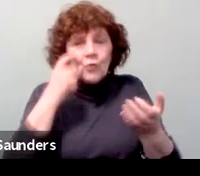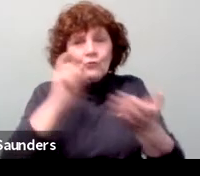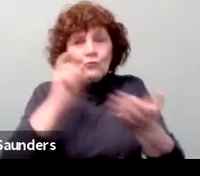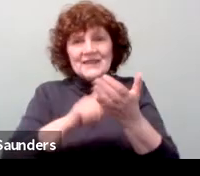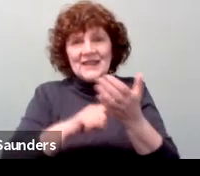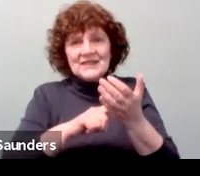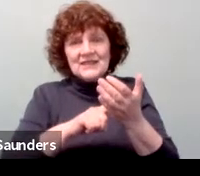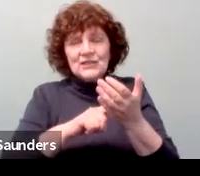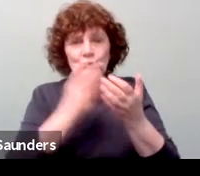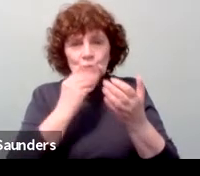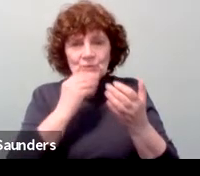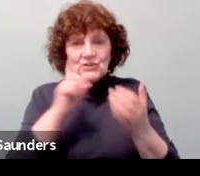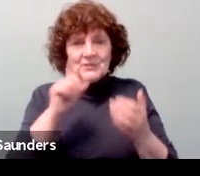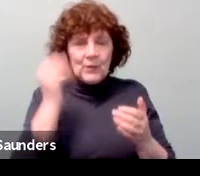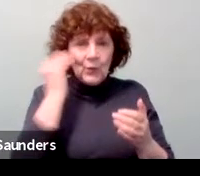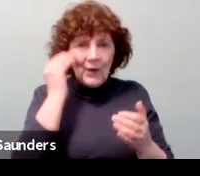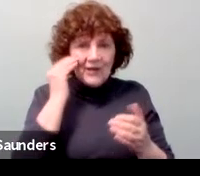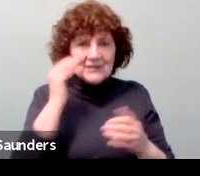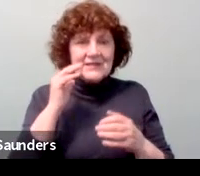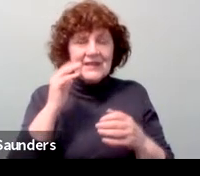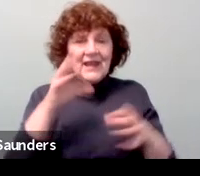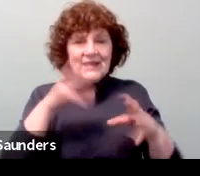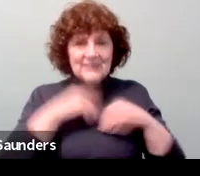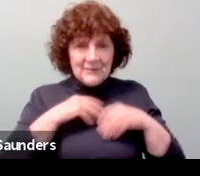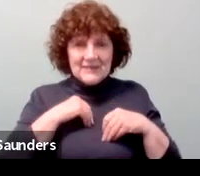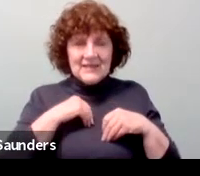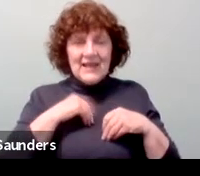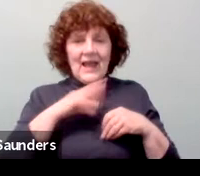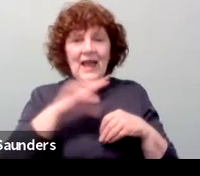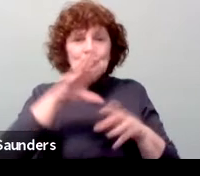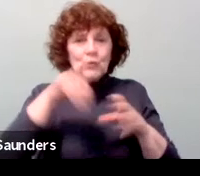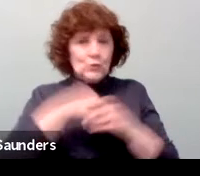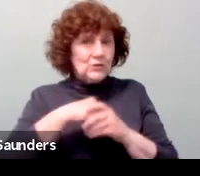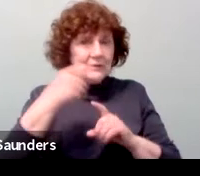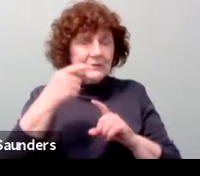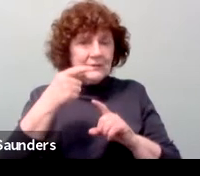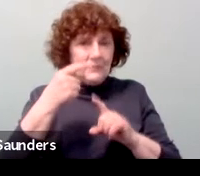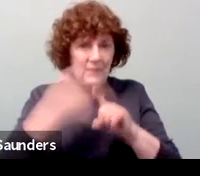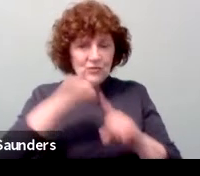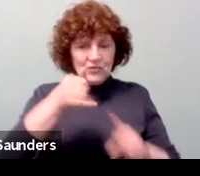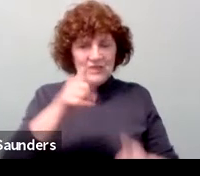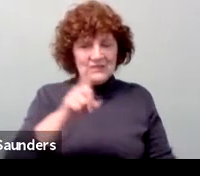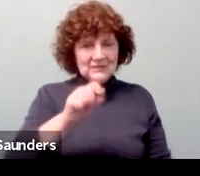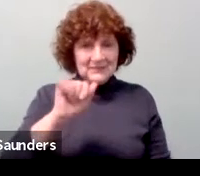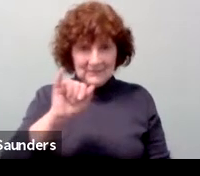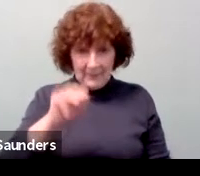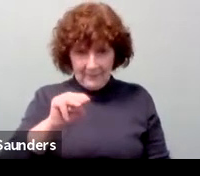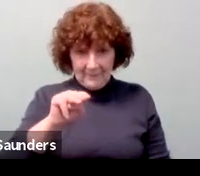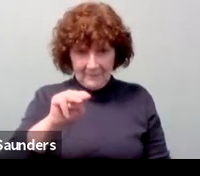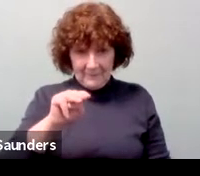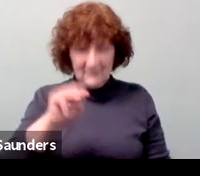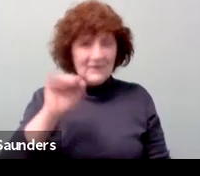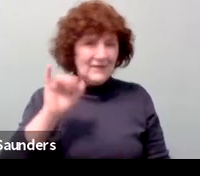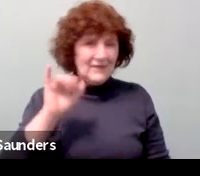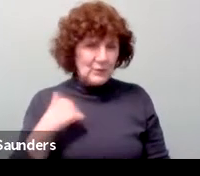Disability Awareness, Acceptance, and Inclusion Month that we are currently